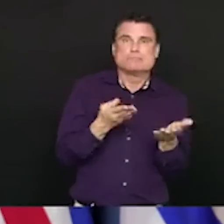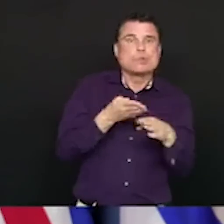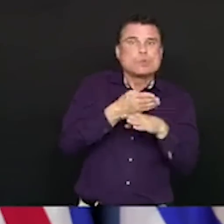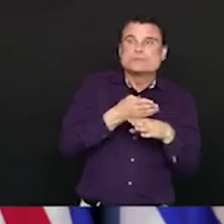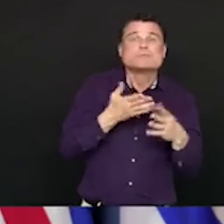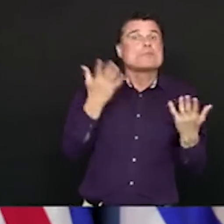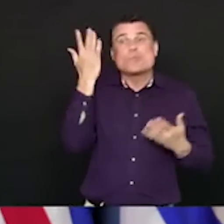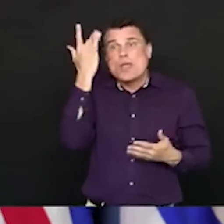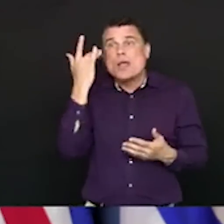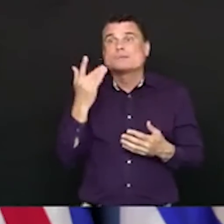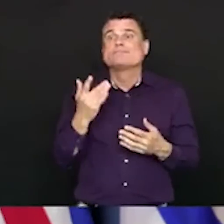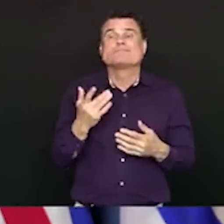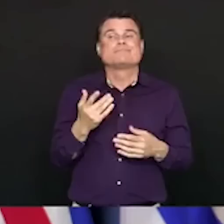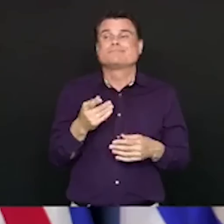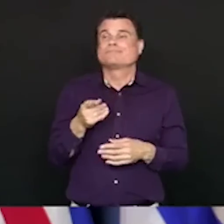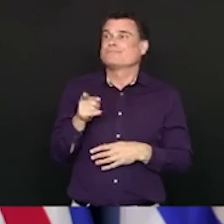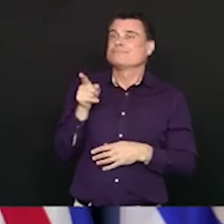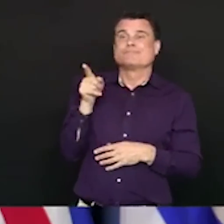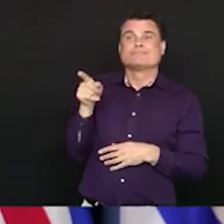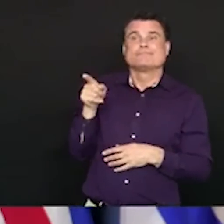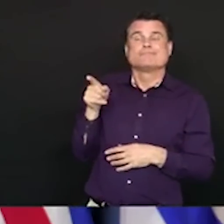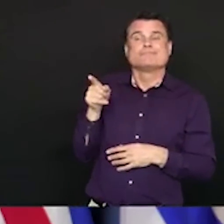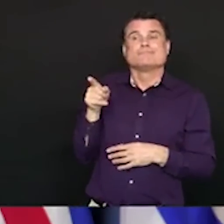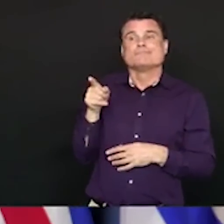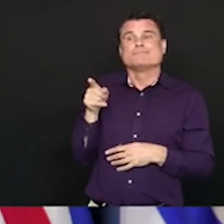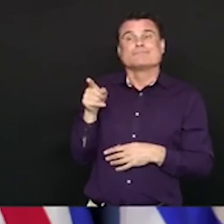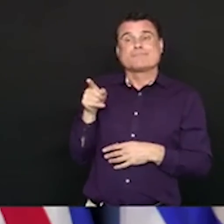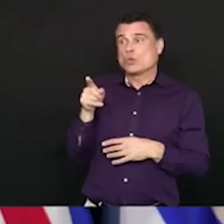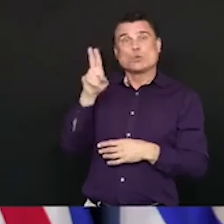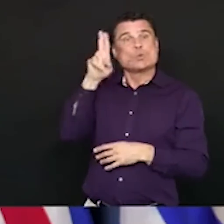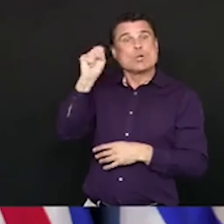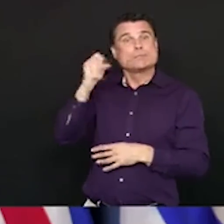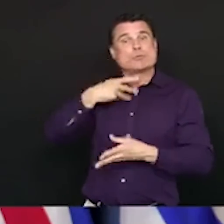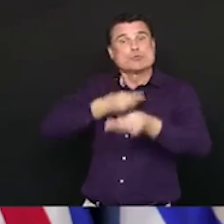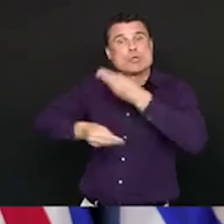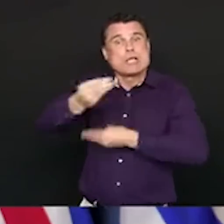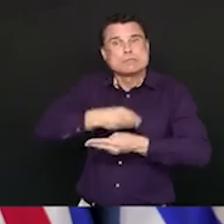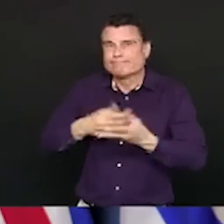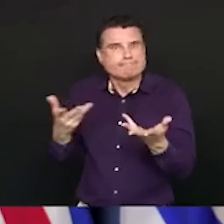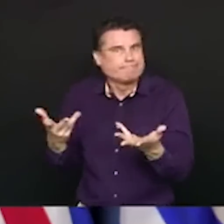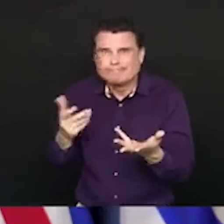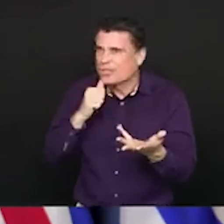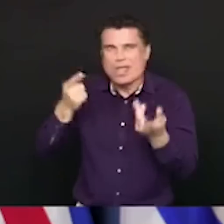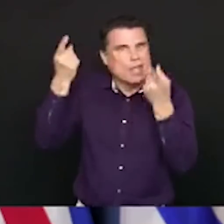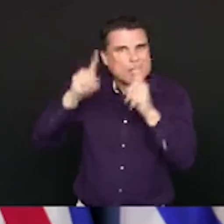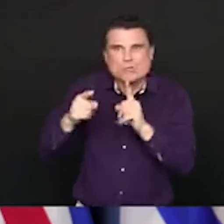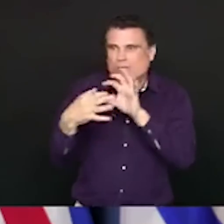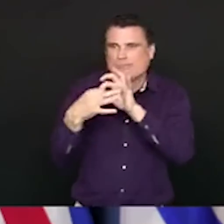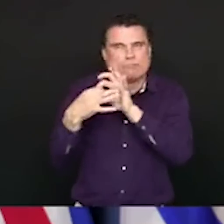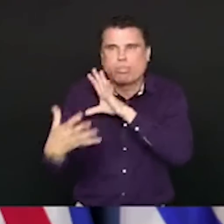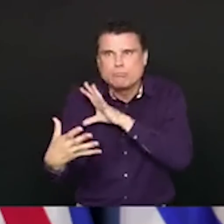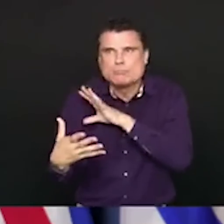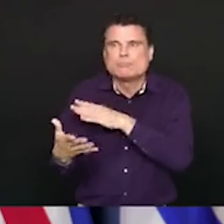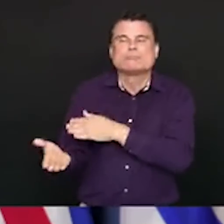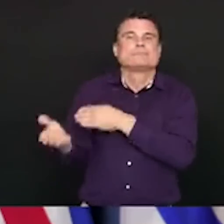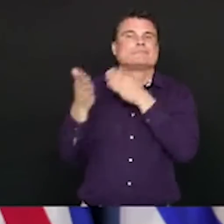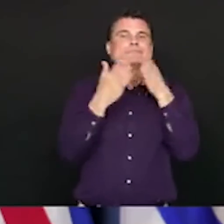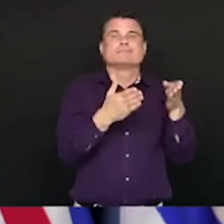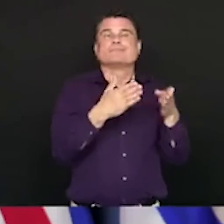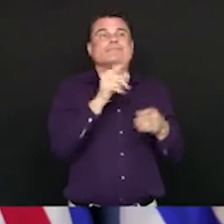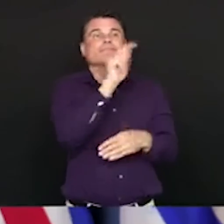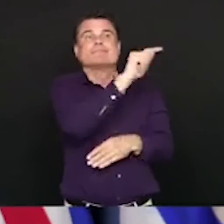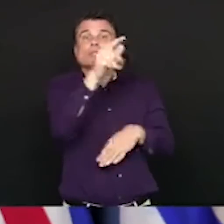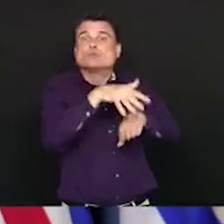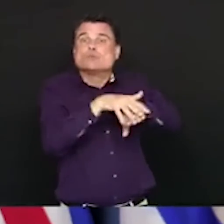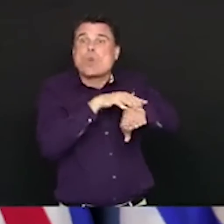So we're going to have a buildup of inventory that will be hopefully flying off the shelves in the not too distant